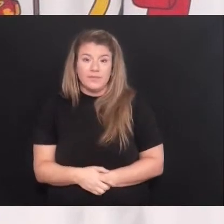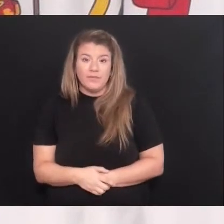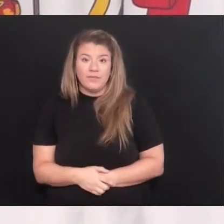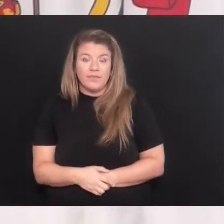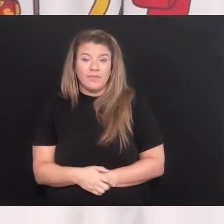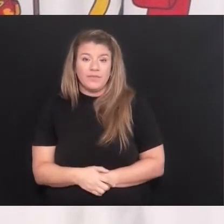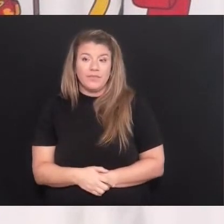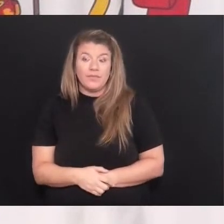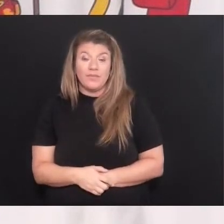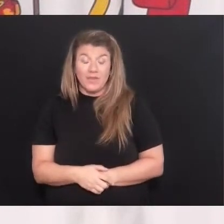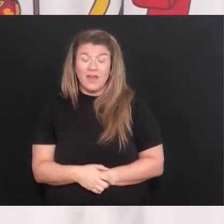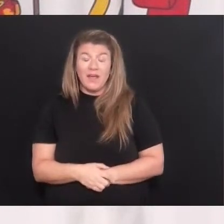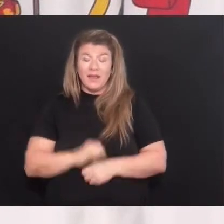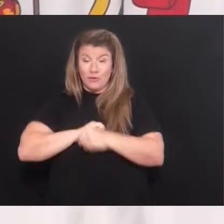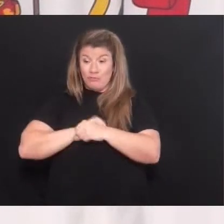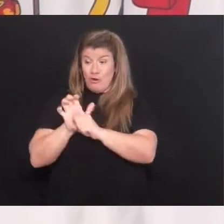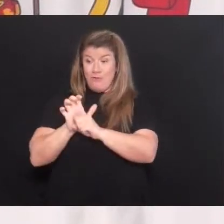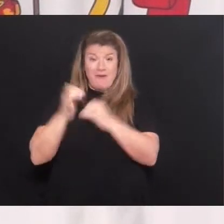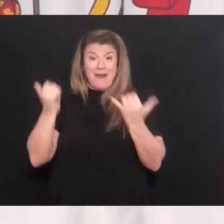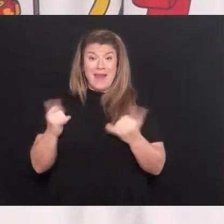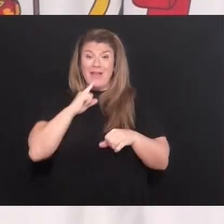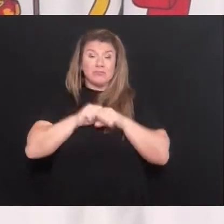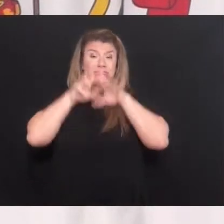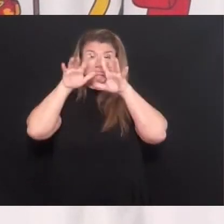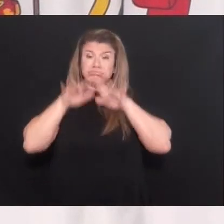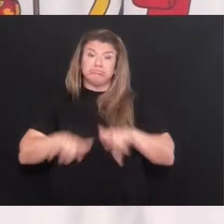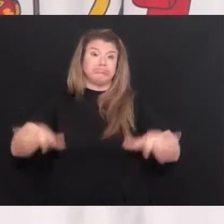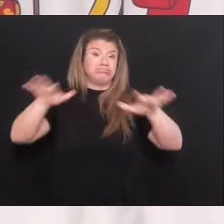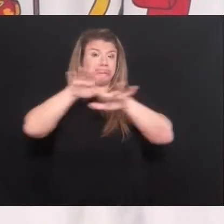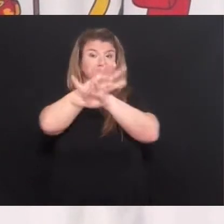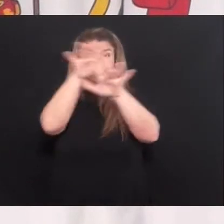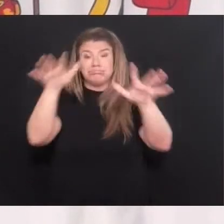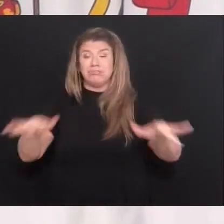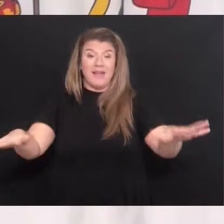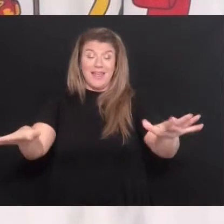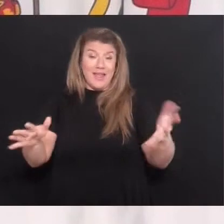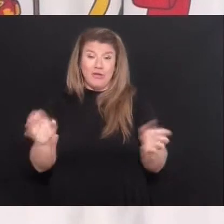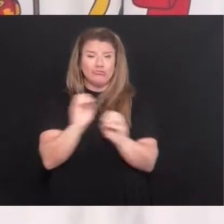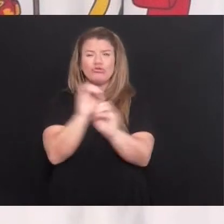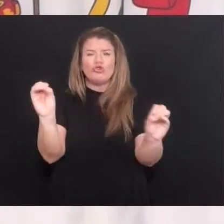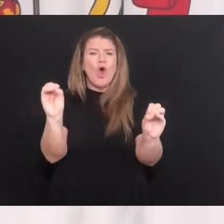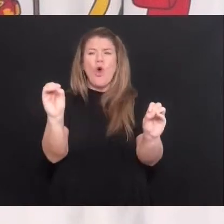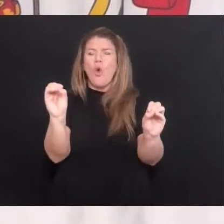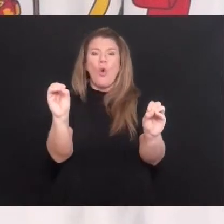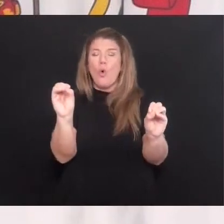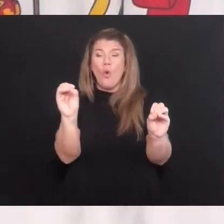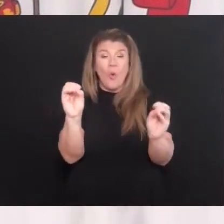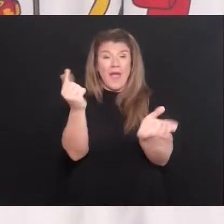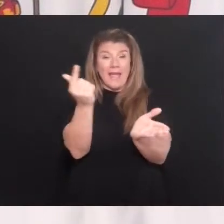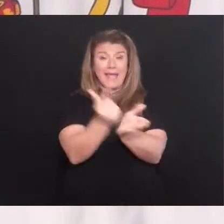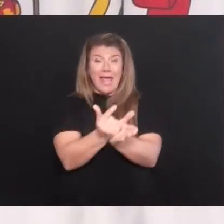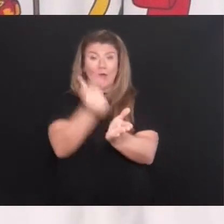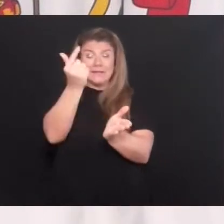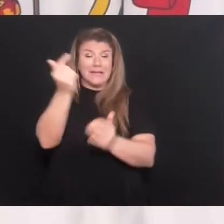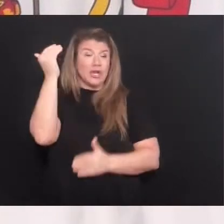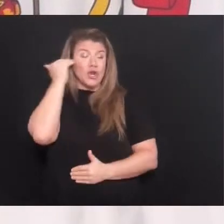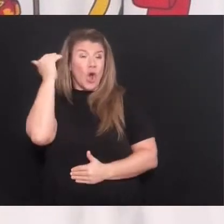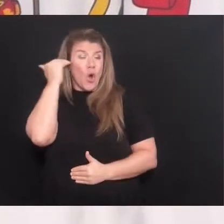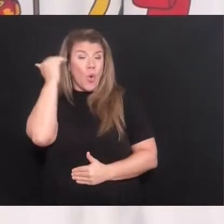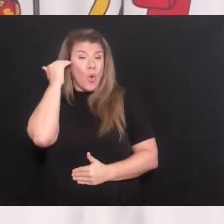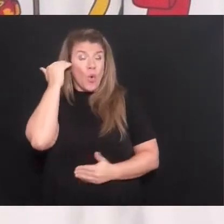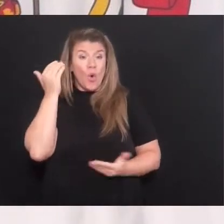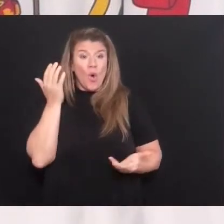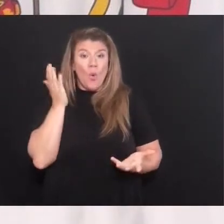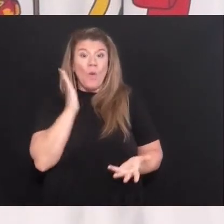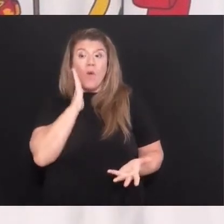is running rampant right now. There's no guarantee that we're close to the point in time